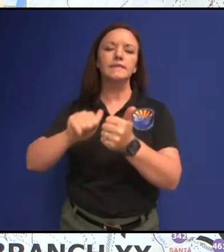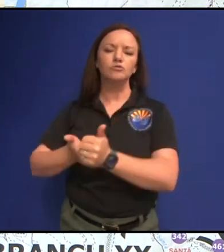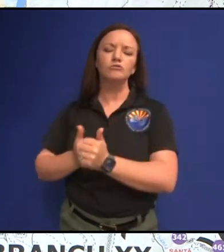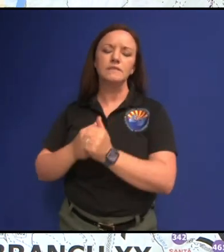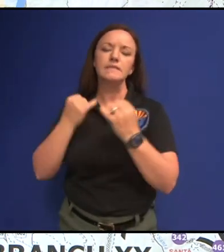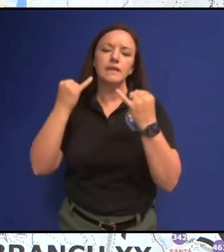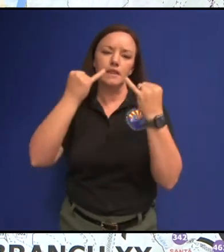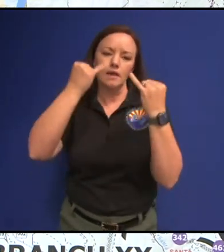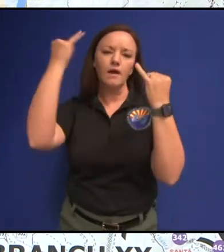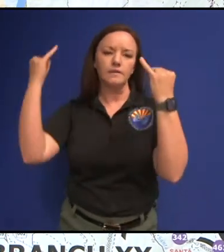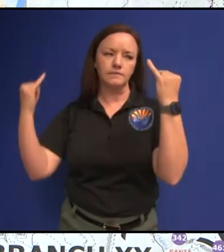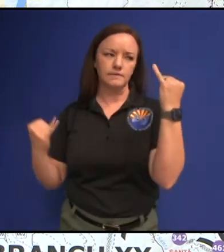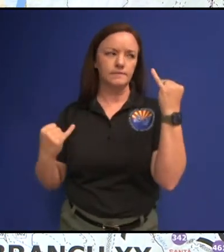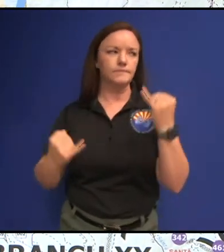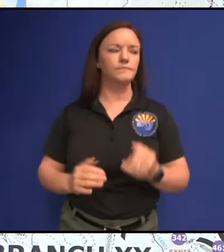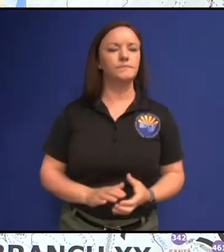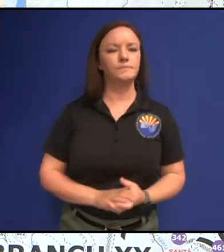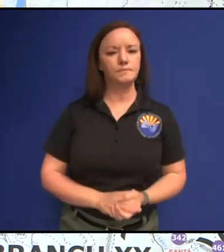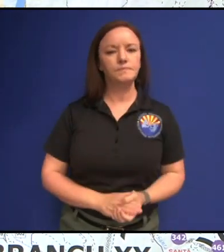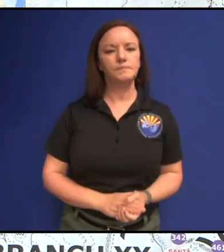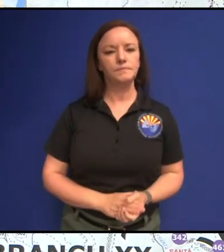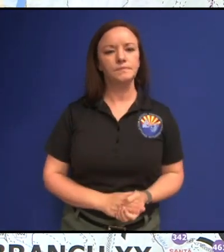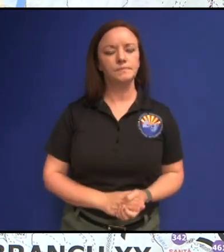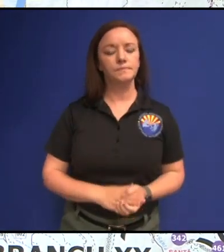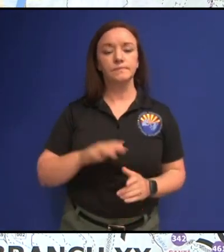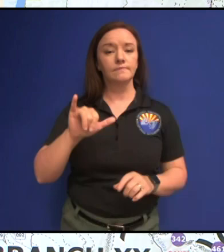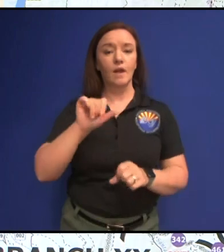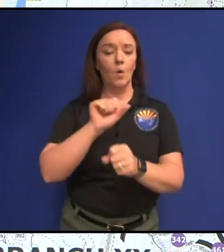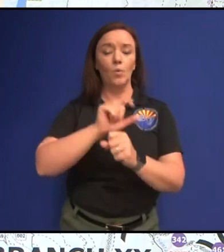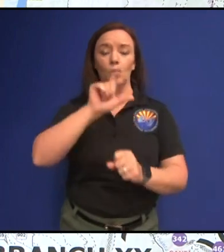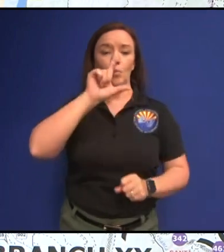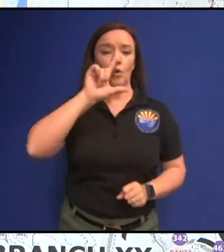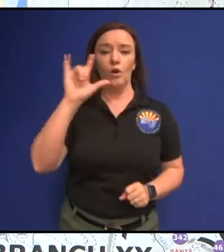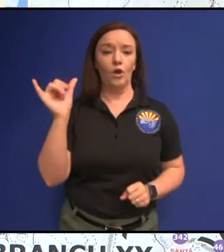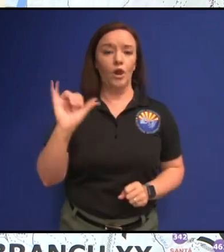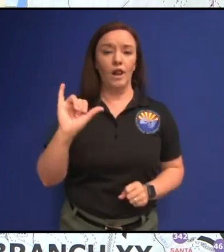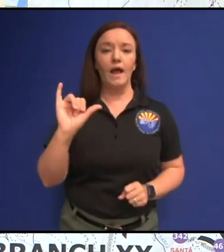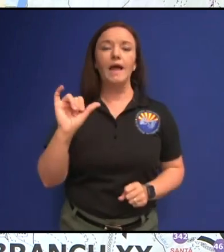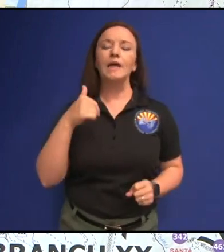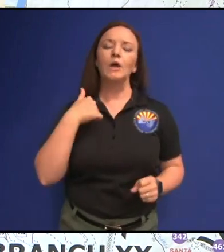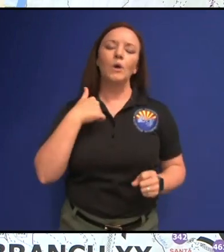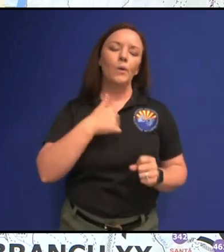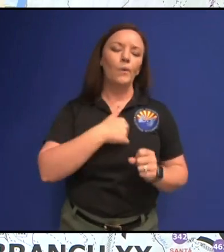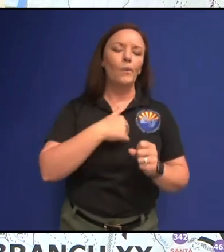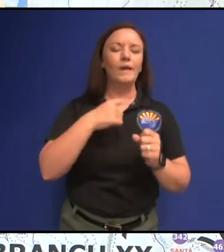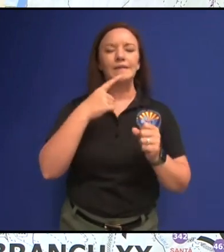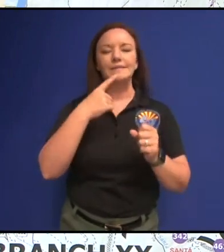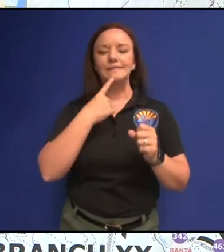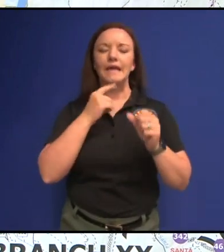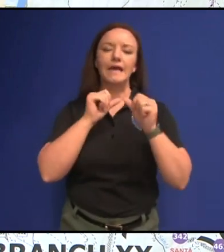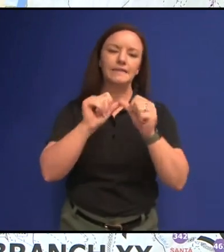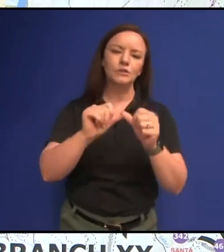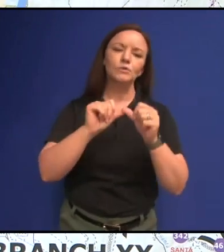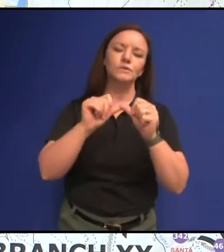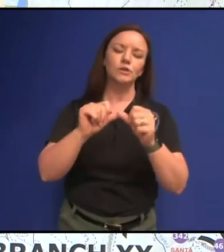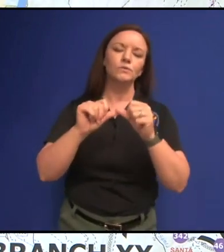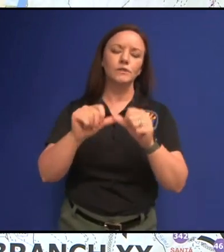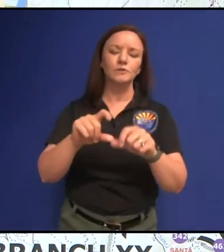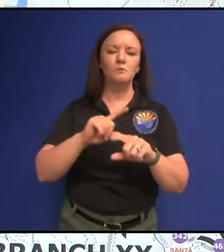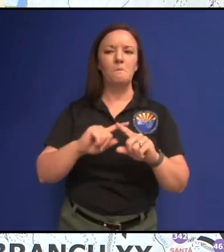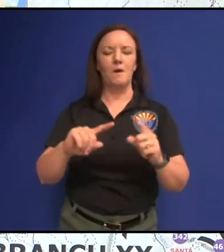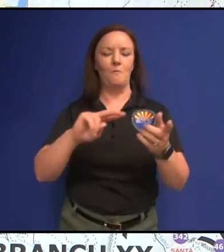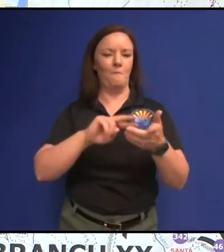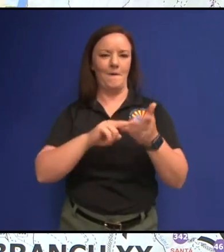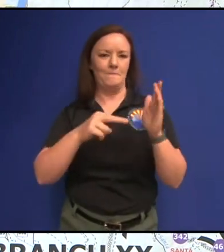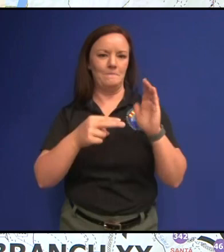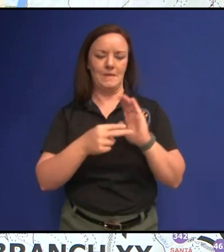and what that work looks like, because we just keep saying work's continuing. It's been a while since I've talked about what exactly